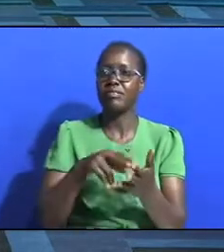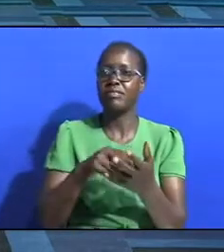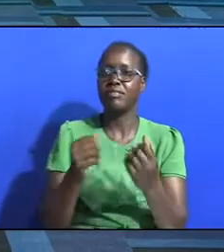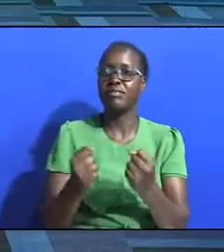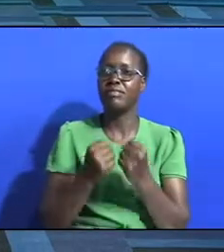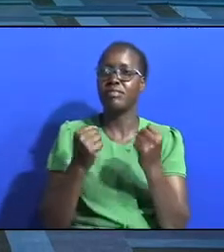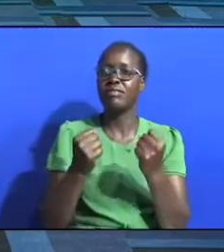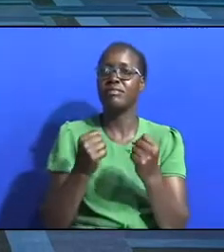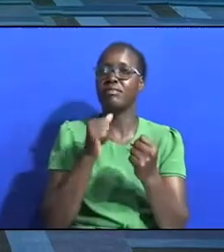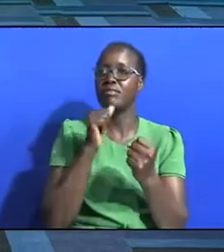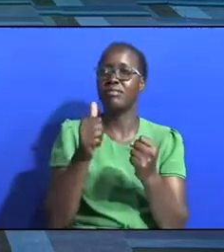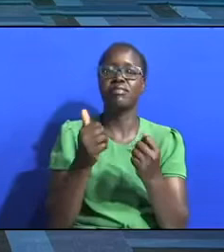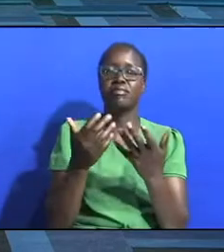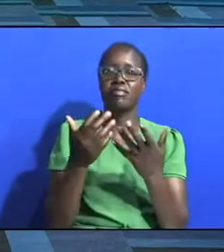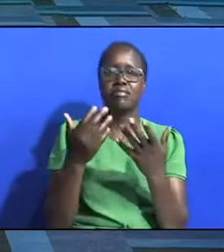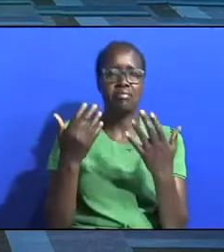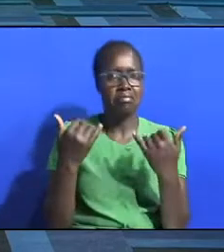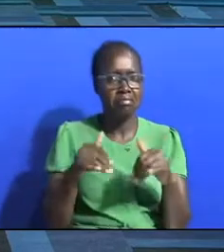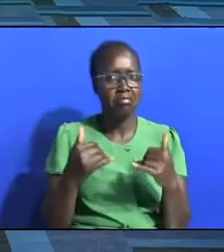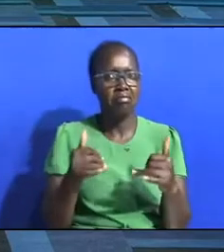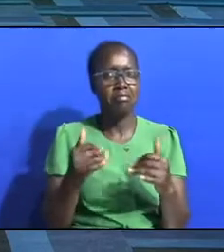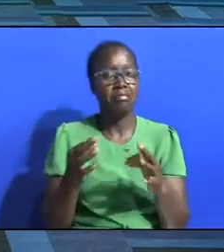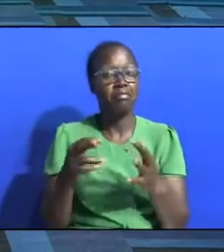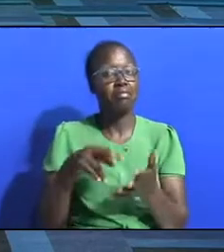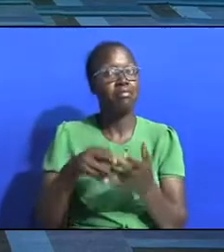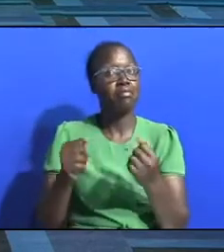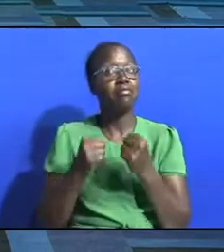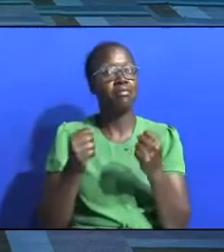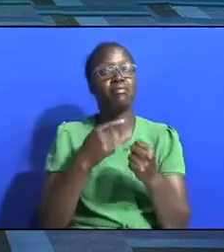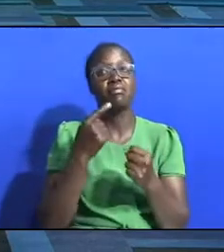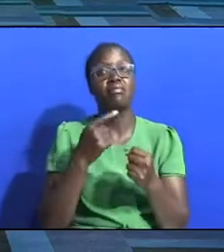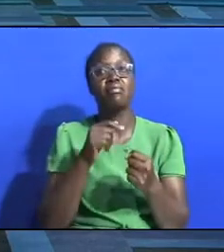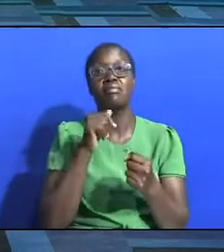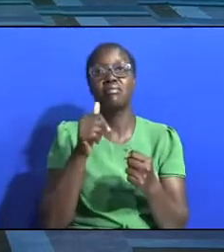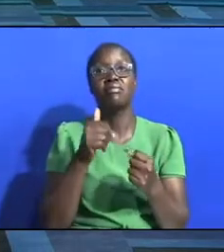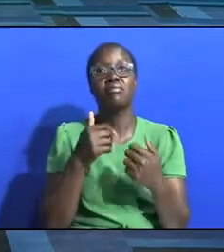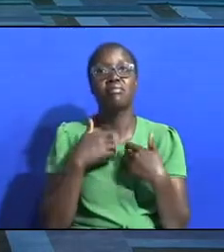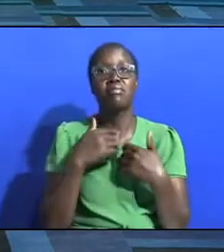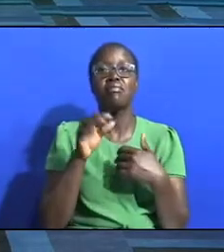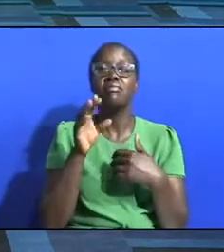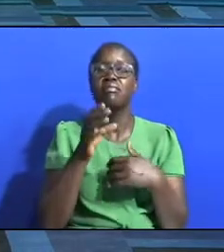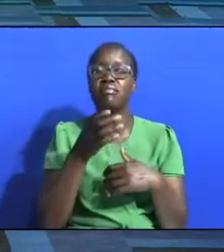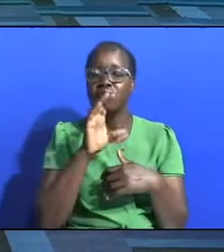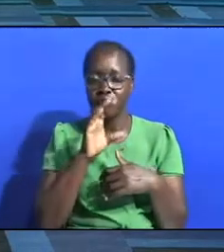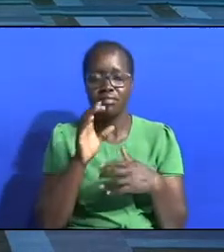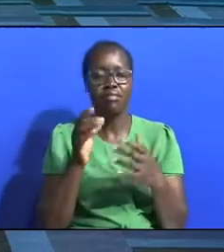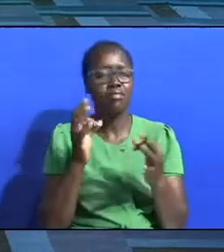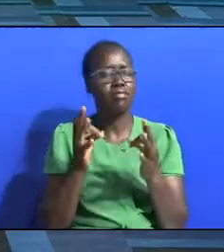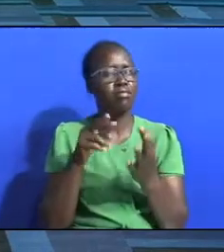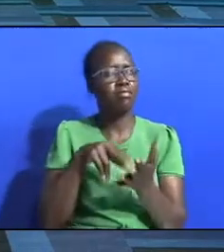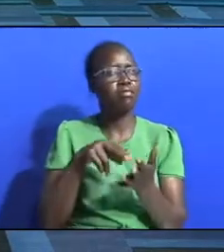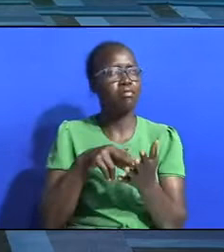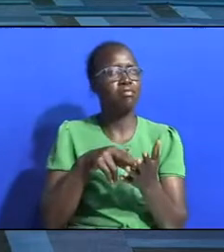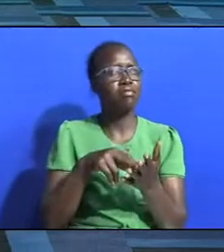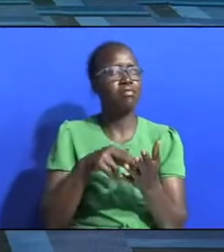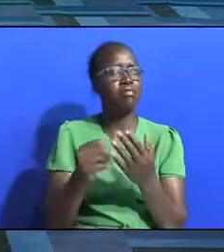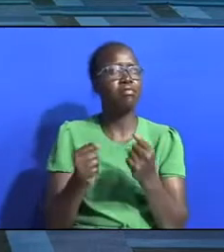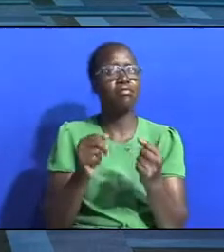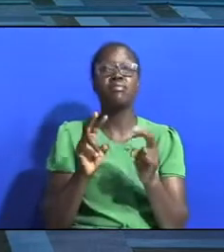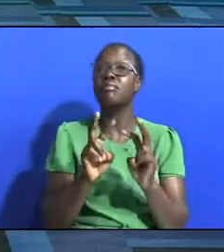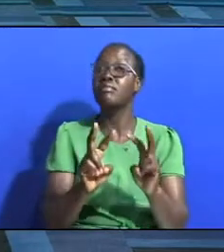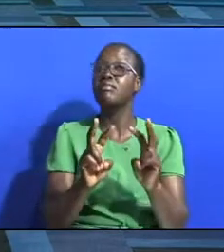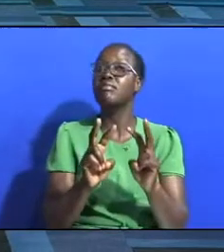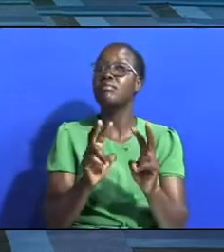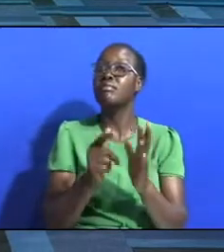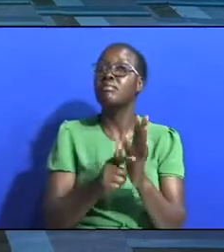say, I'm not playing that game, if you stand firm and say, I'm not having that drink, if you stand firm and say, I'm not watching